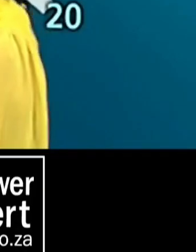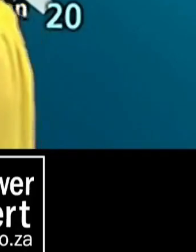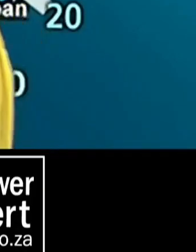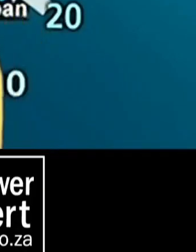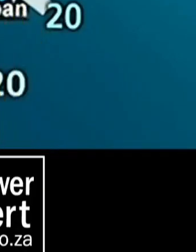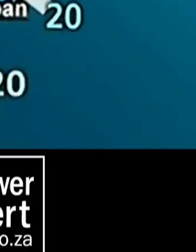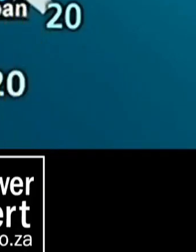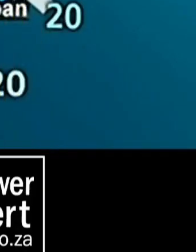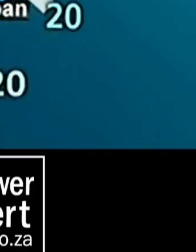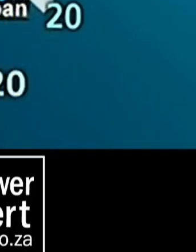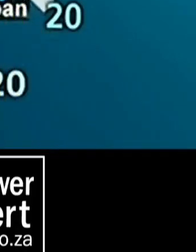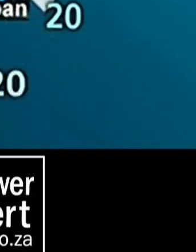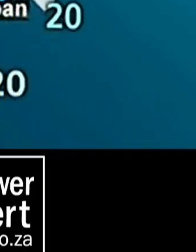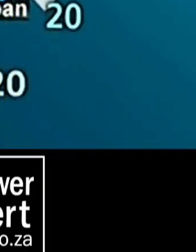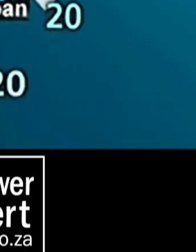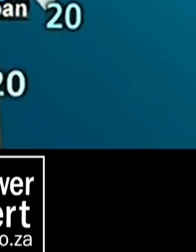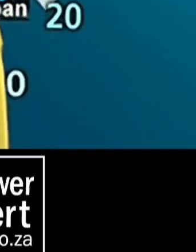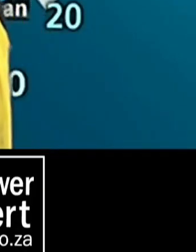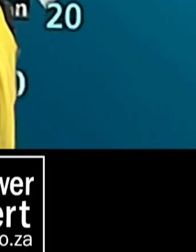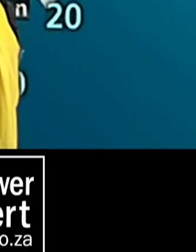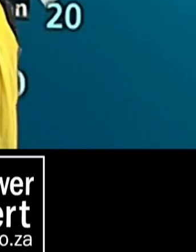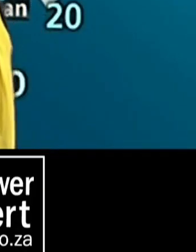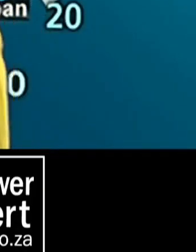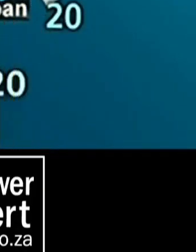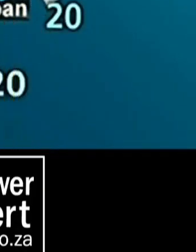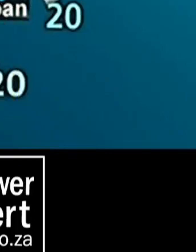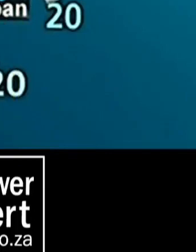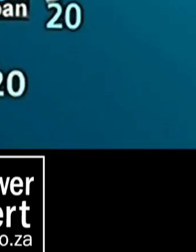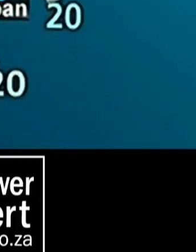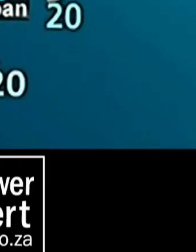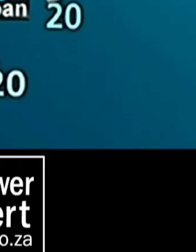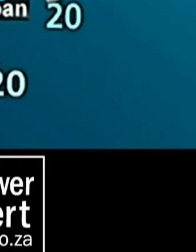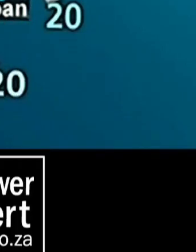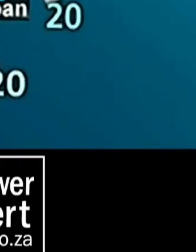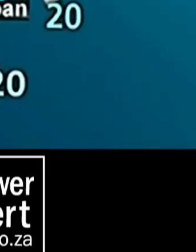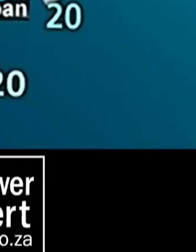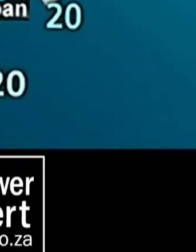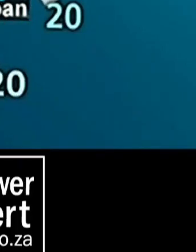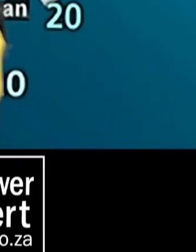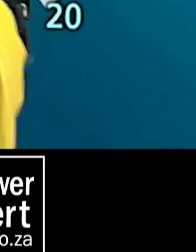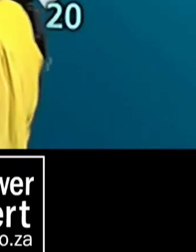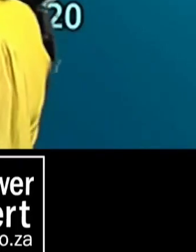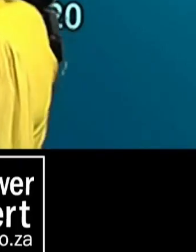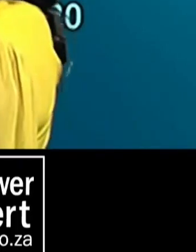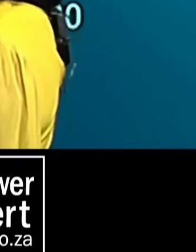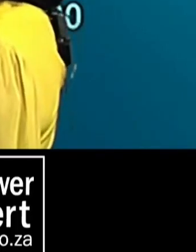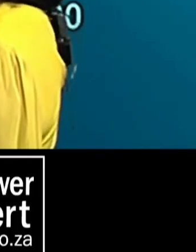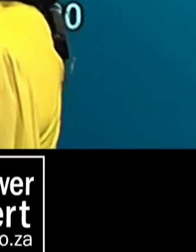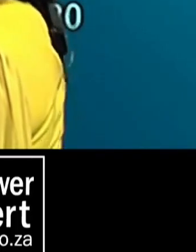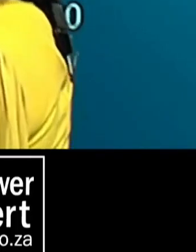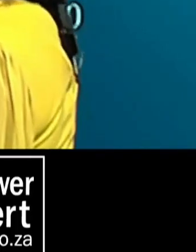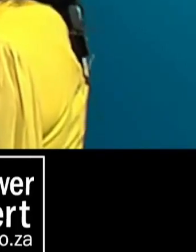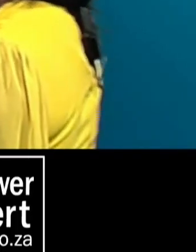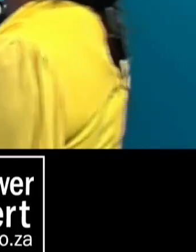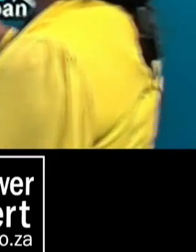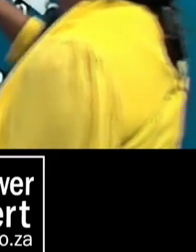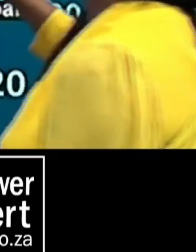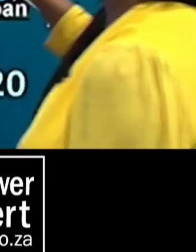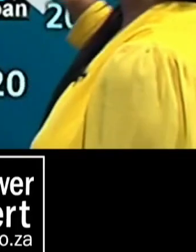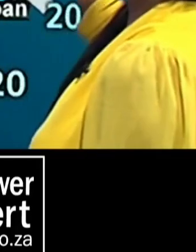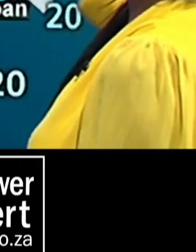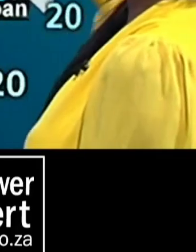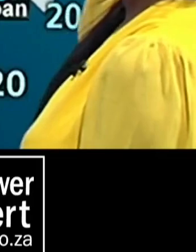tswelela re lebelela bophirima jwa naga le teng go tla nna le masarasarana a pula re lebelela go tla nna le gone go nna le mowane mo karolong ya Free State go tla nna le pula diperesente